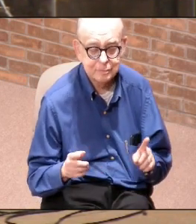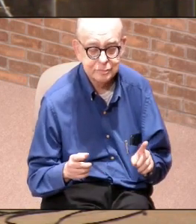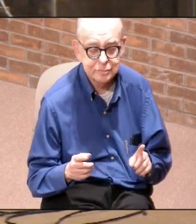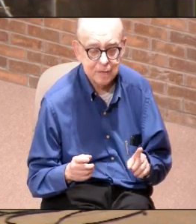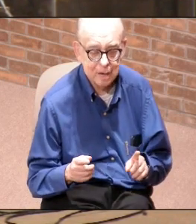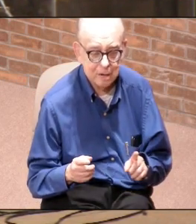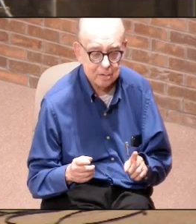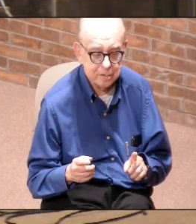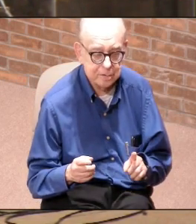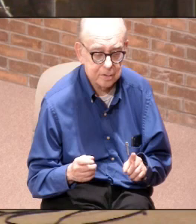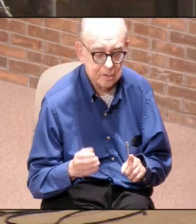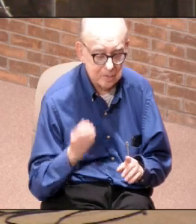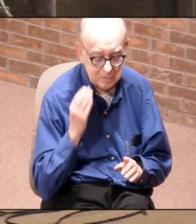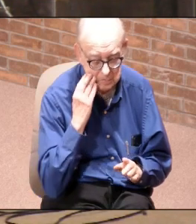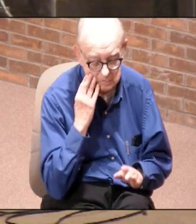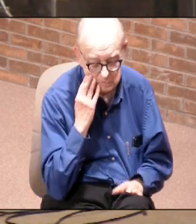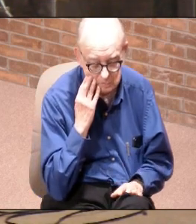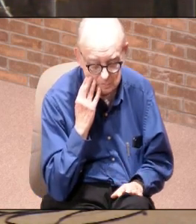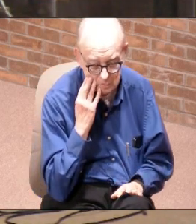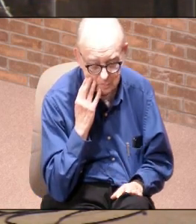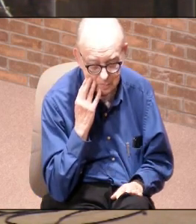But do you know what